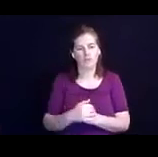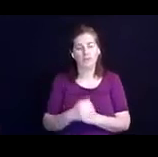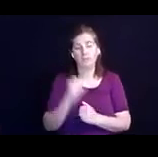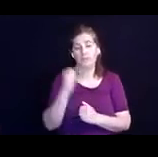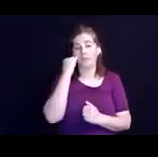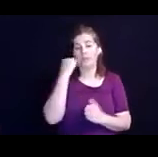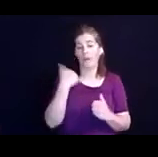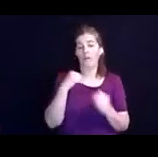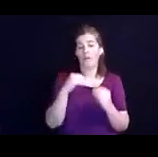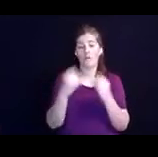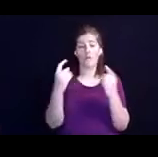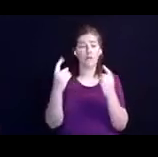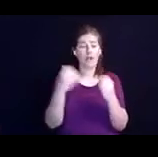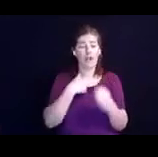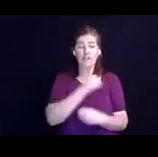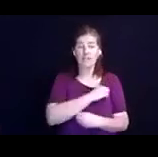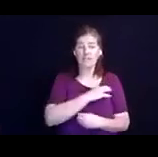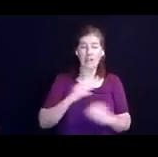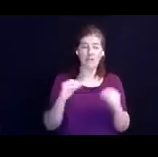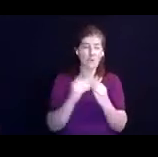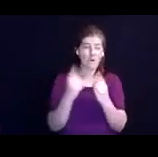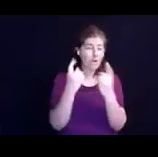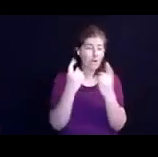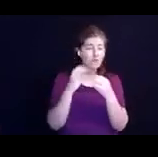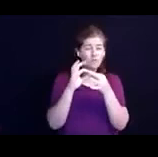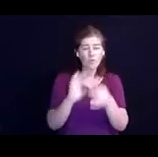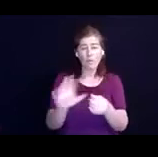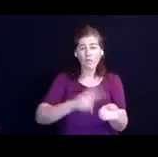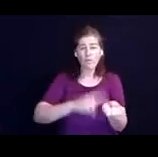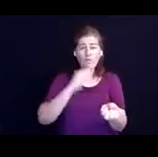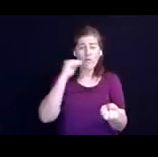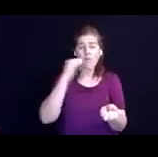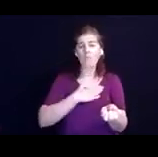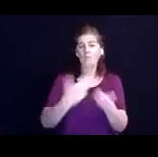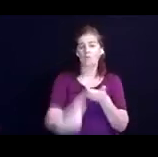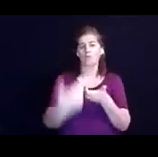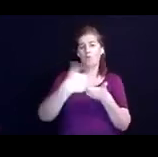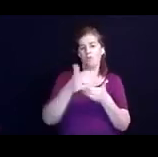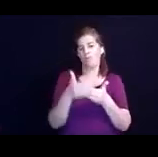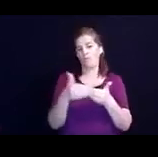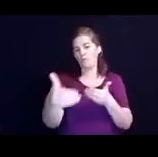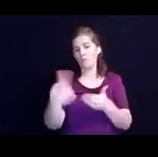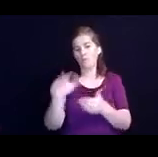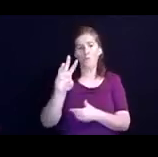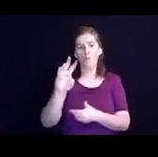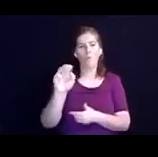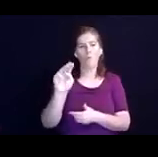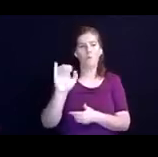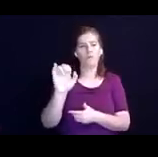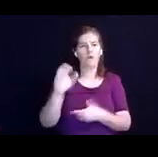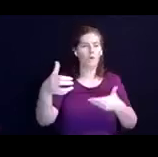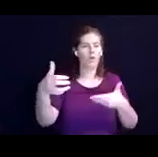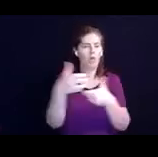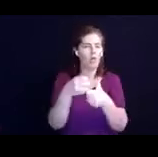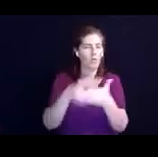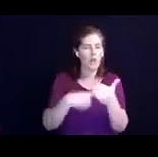further questions, or there are staff that have further questions about this in your nursing home, please join a future webinar in which we'll recap some of what I've